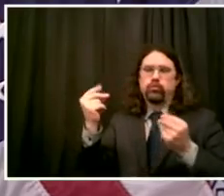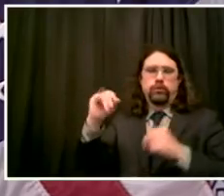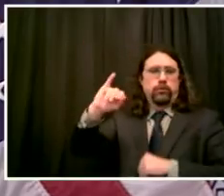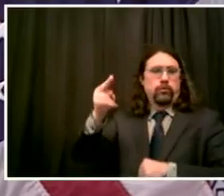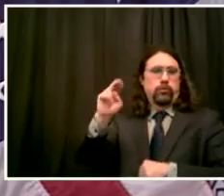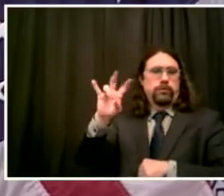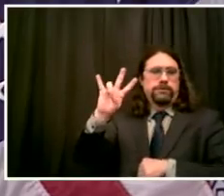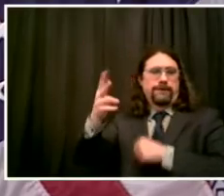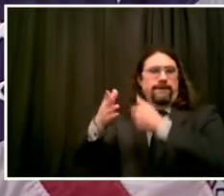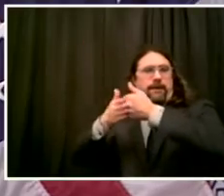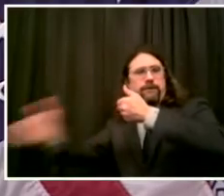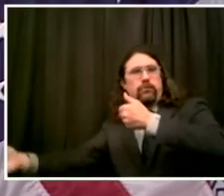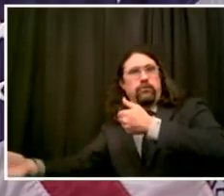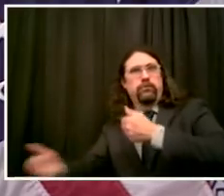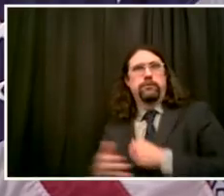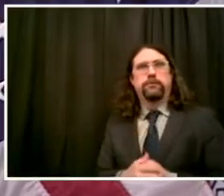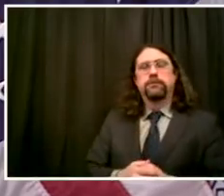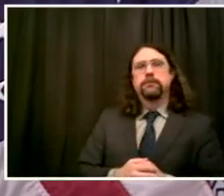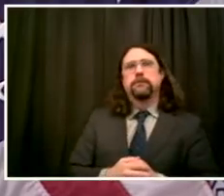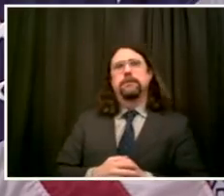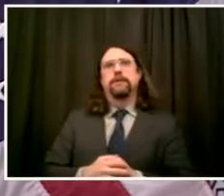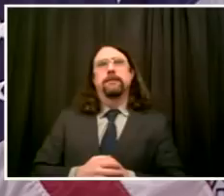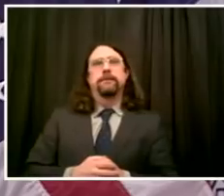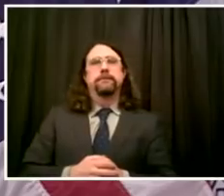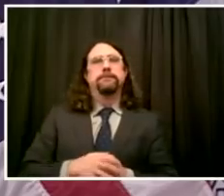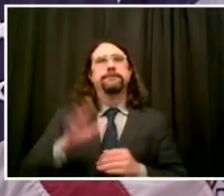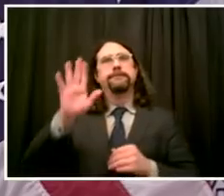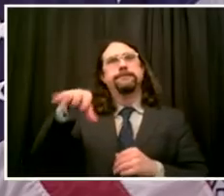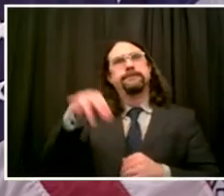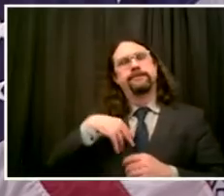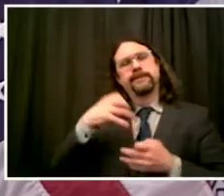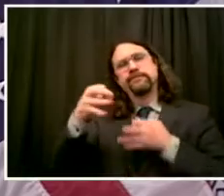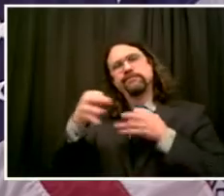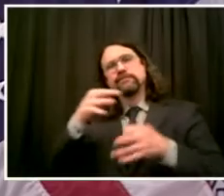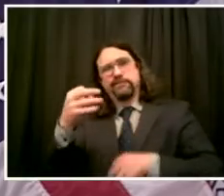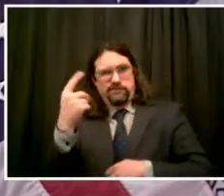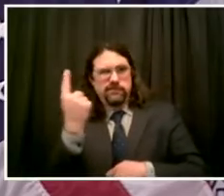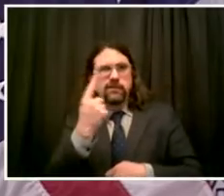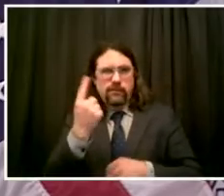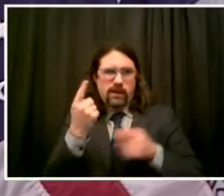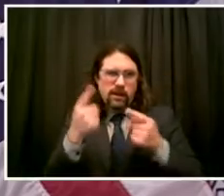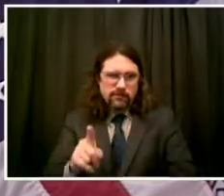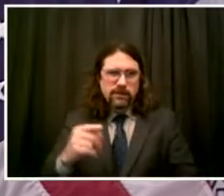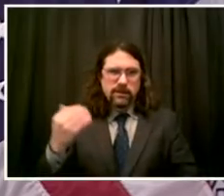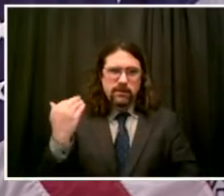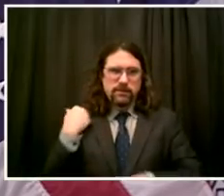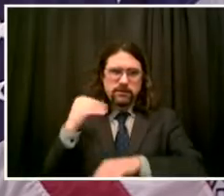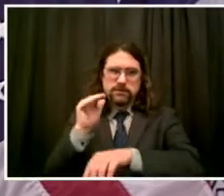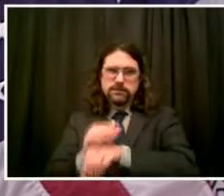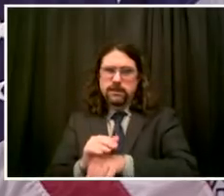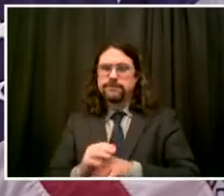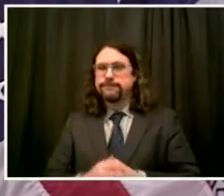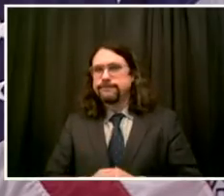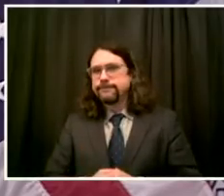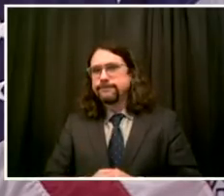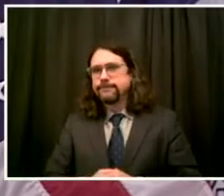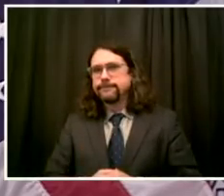this is something that we've seen in the context of this whole painful